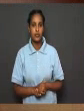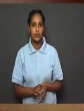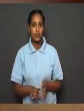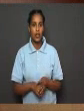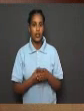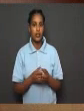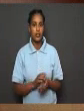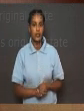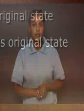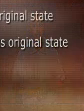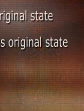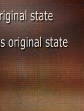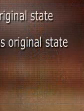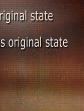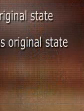Begin.